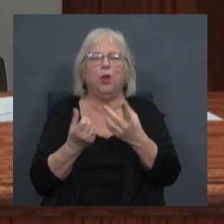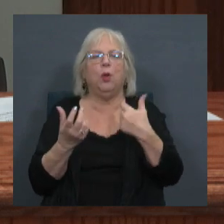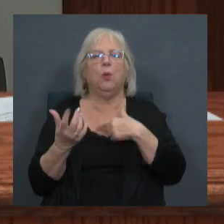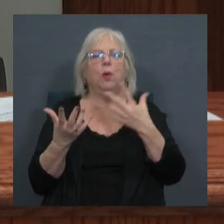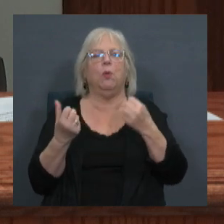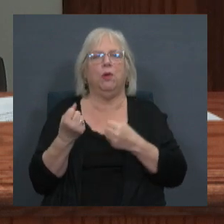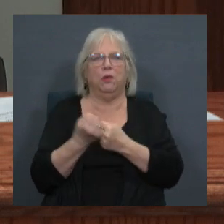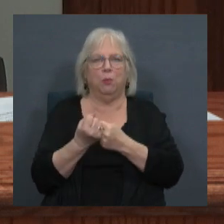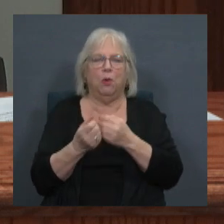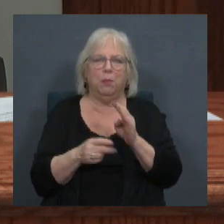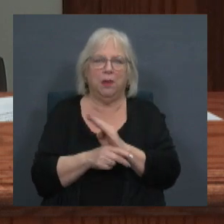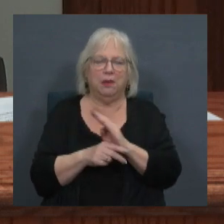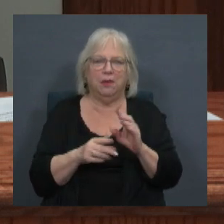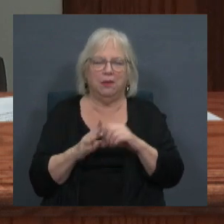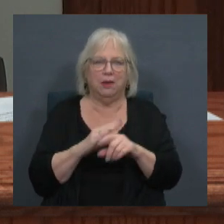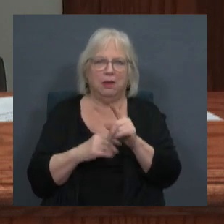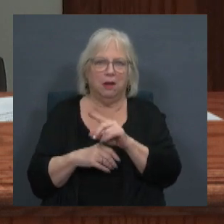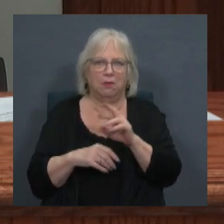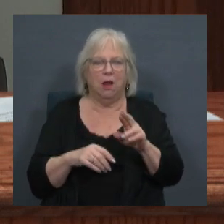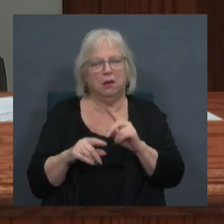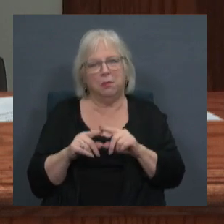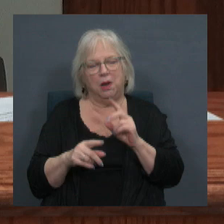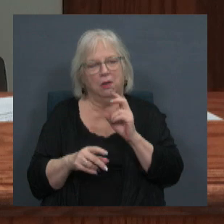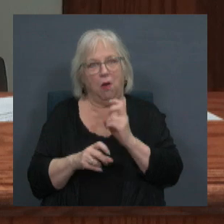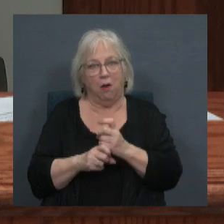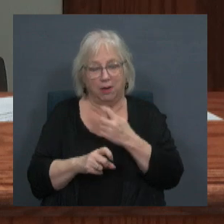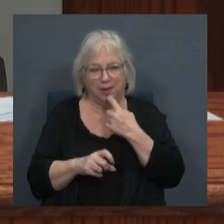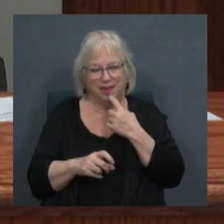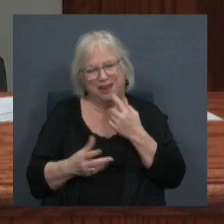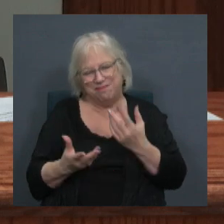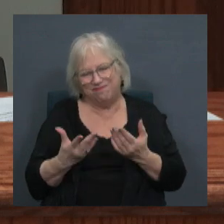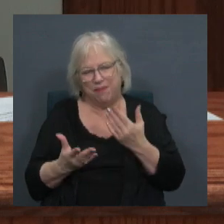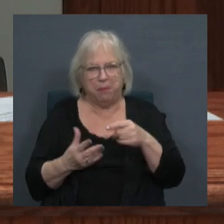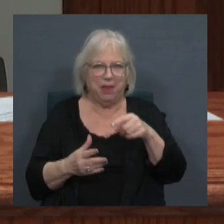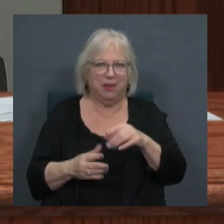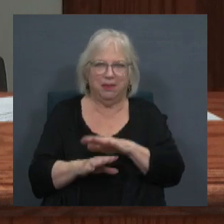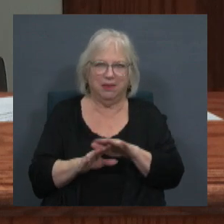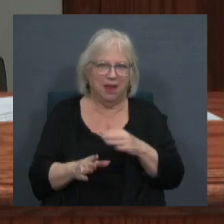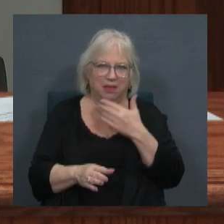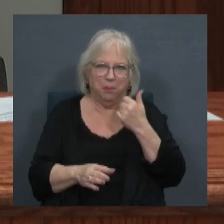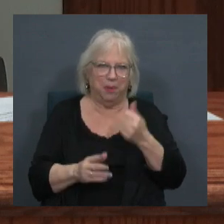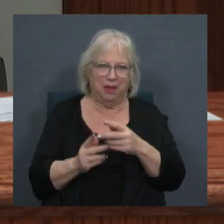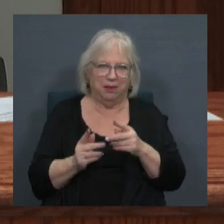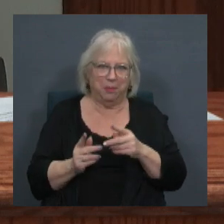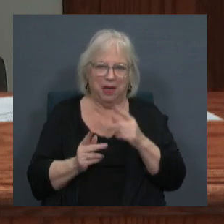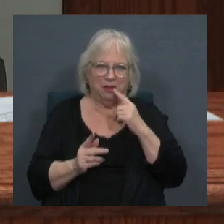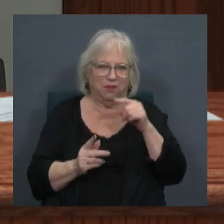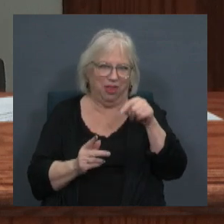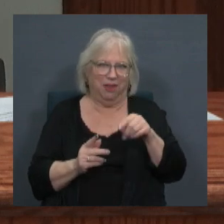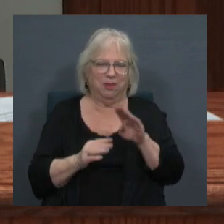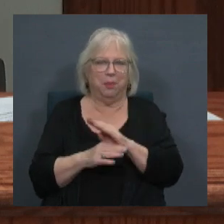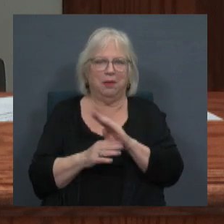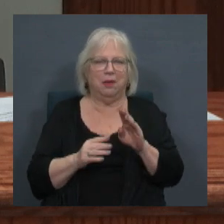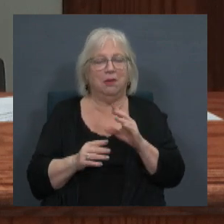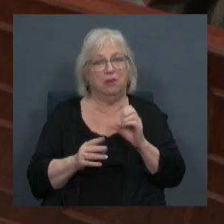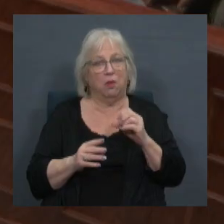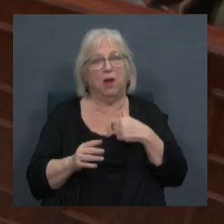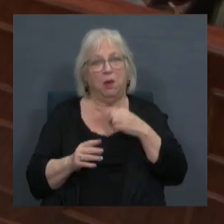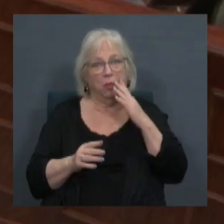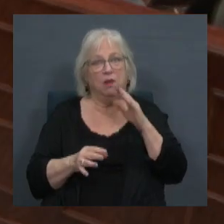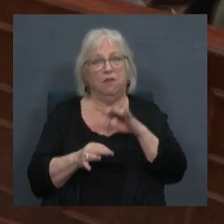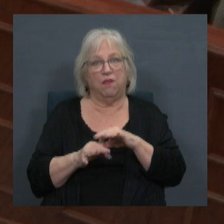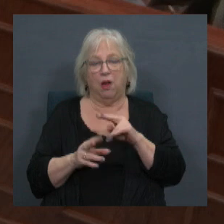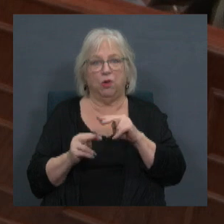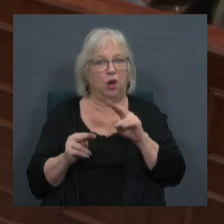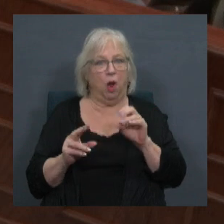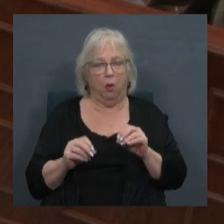Rock. But it's our understanding that this may not be the best location for this business, so I'll be voting no. I